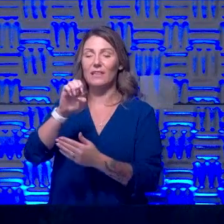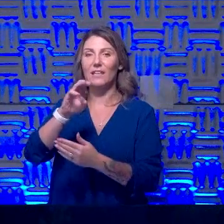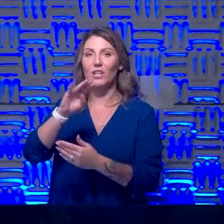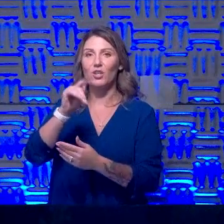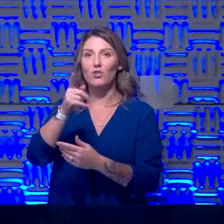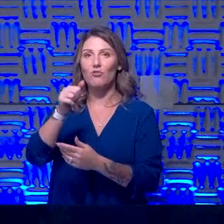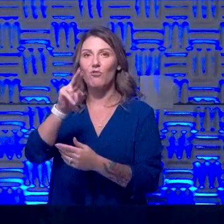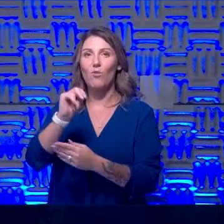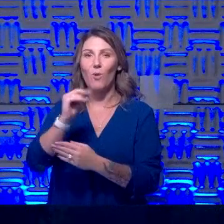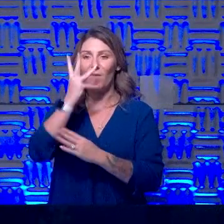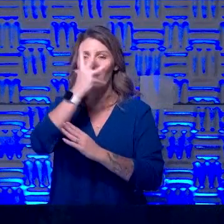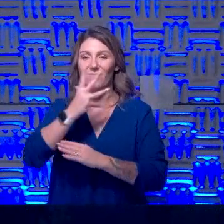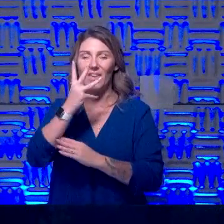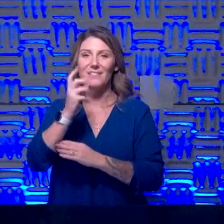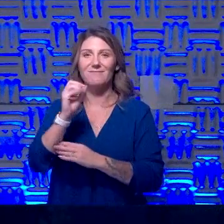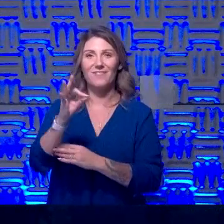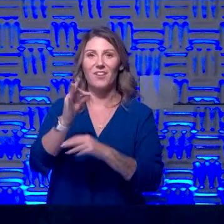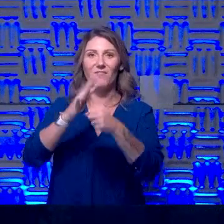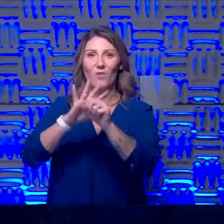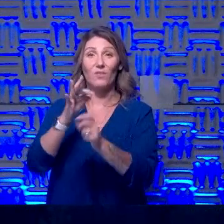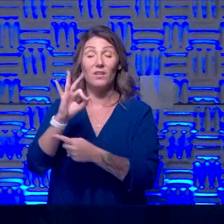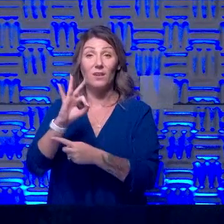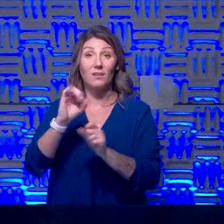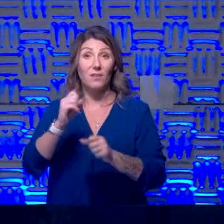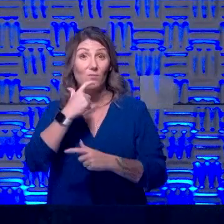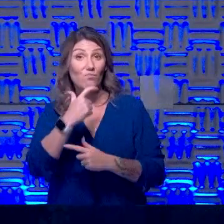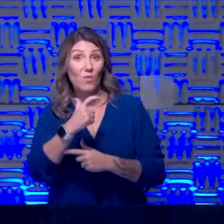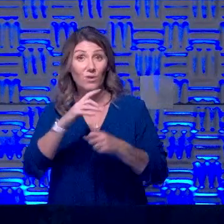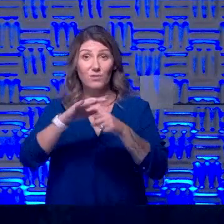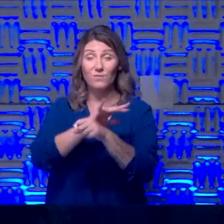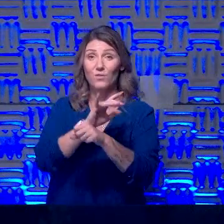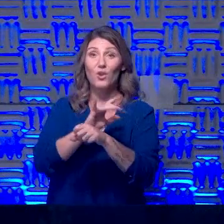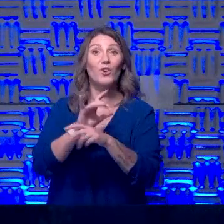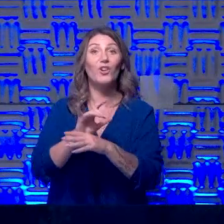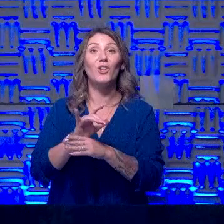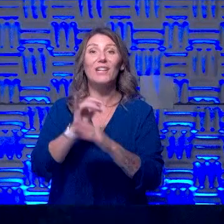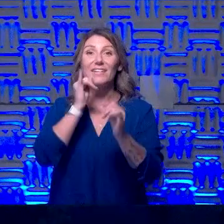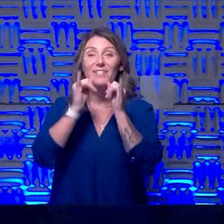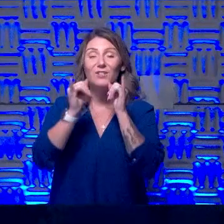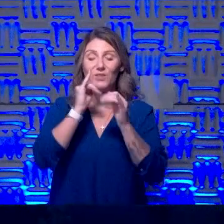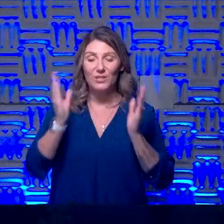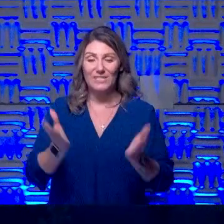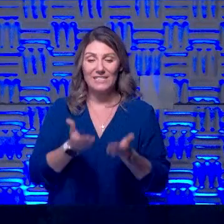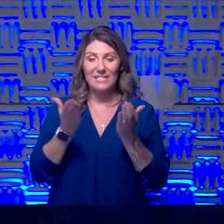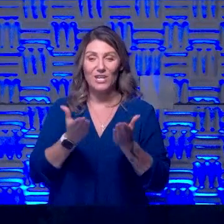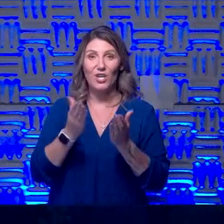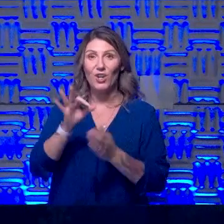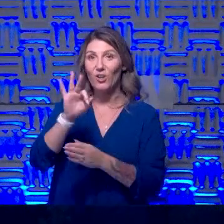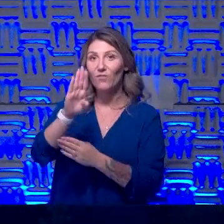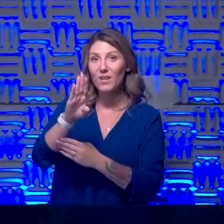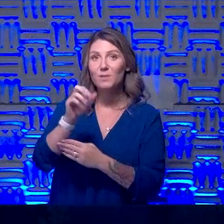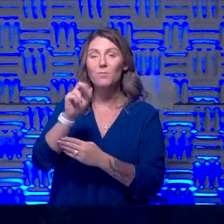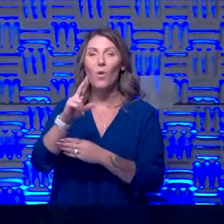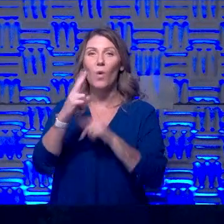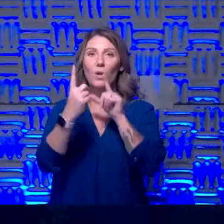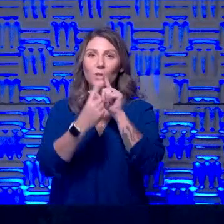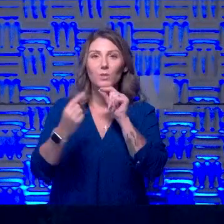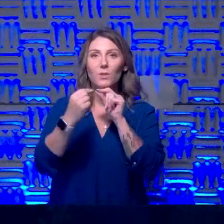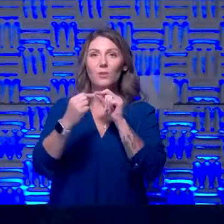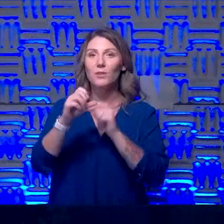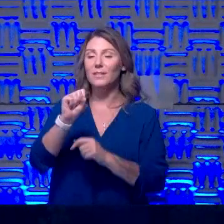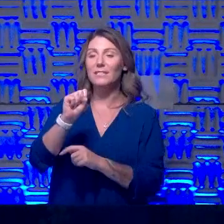of COVID-19 had been done. You can watch the full interviews here on our Facebook page or on Twitter at Secretary